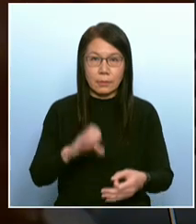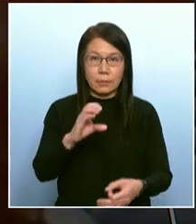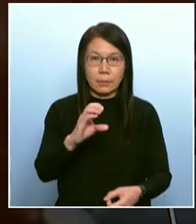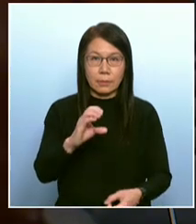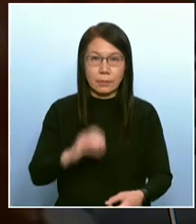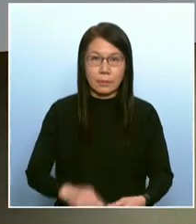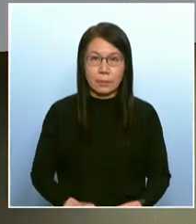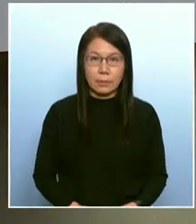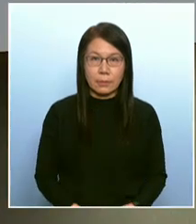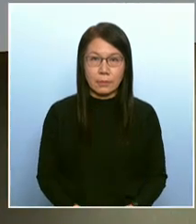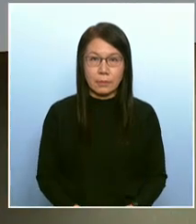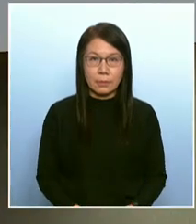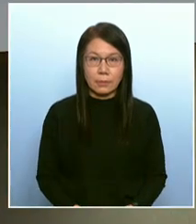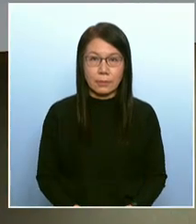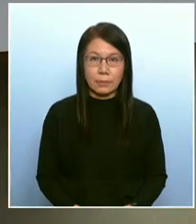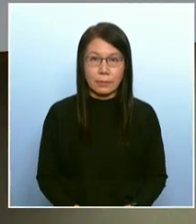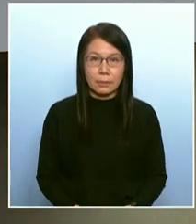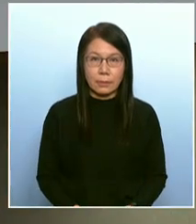Ronick Chan.